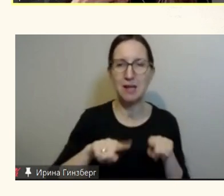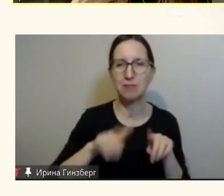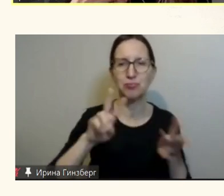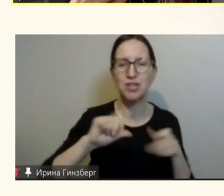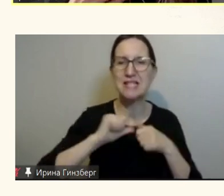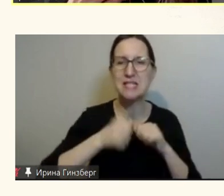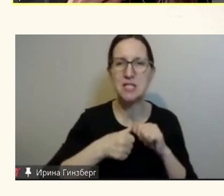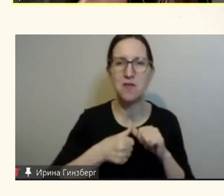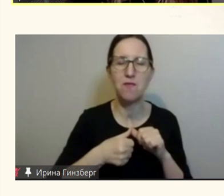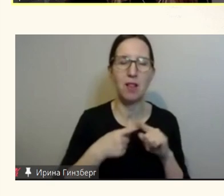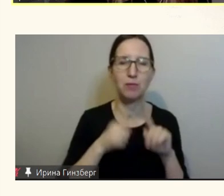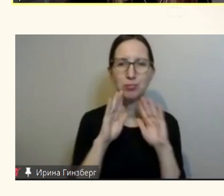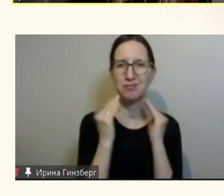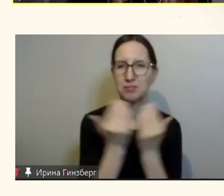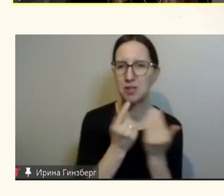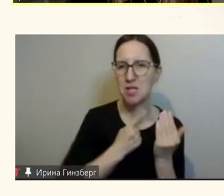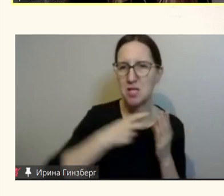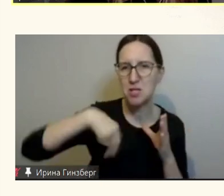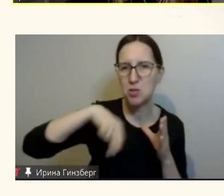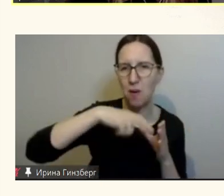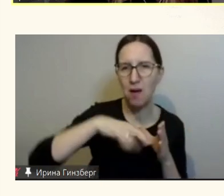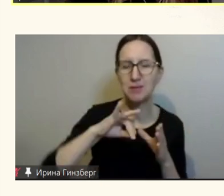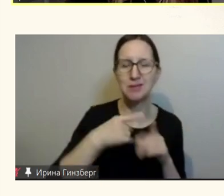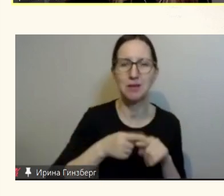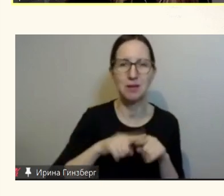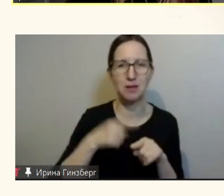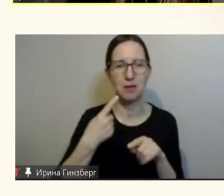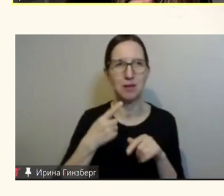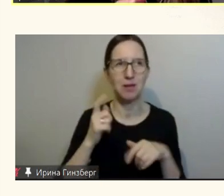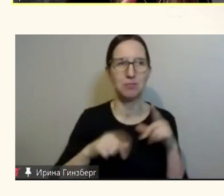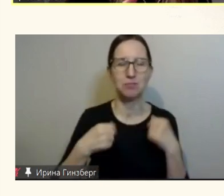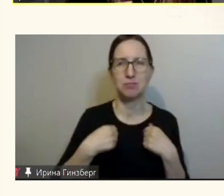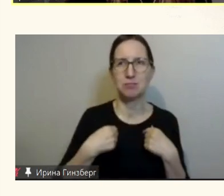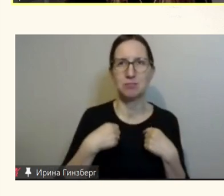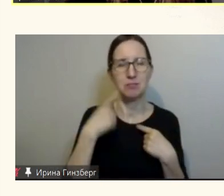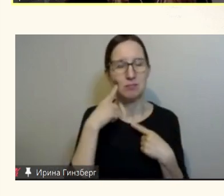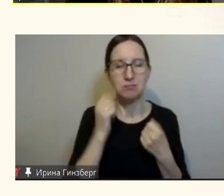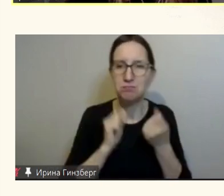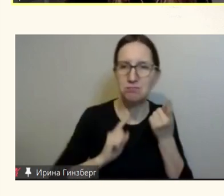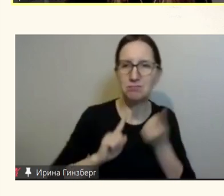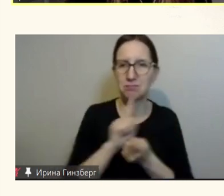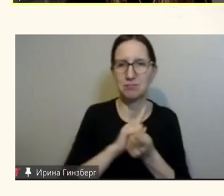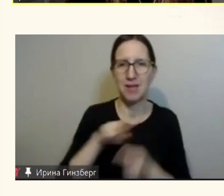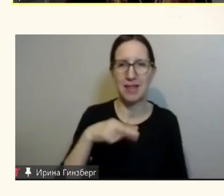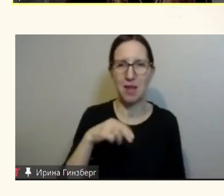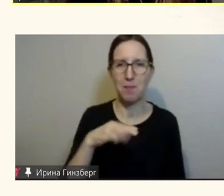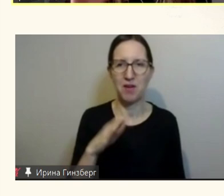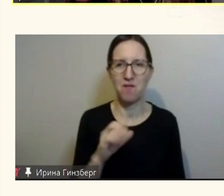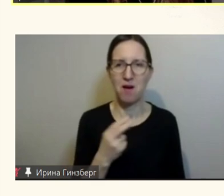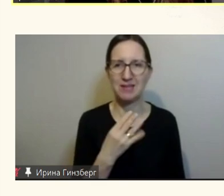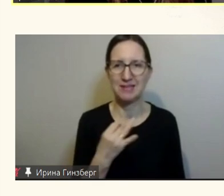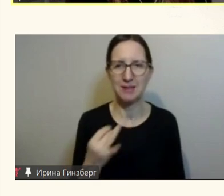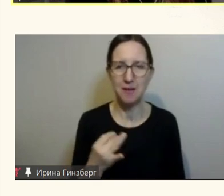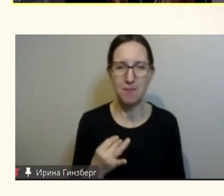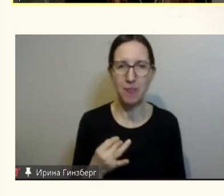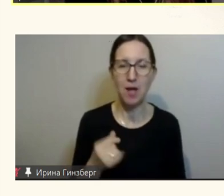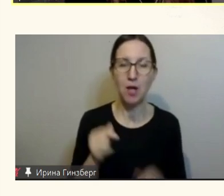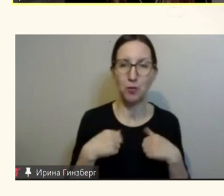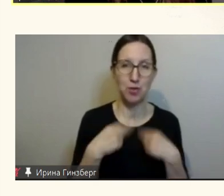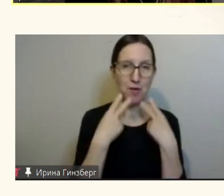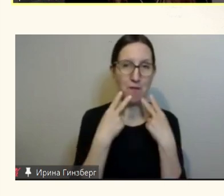not always what is there. And so there's this play between illusion and reality. You're always asking